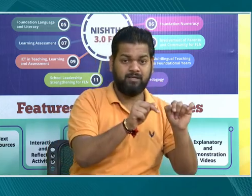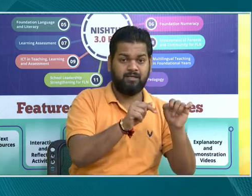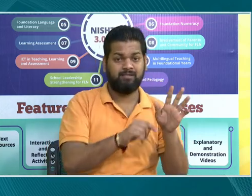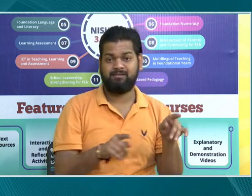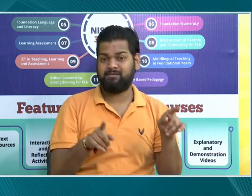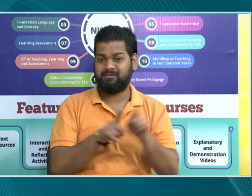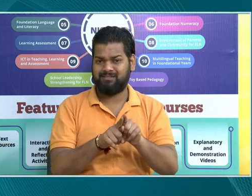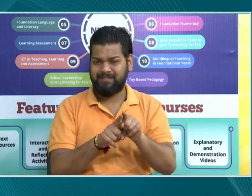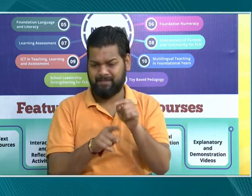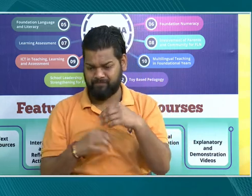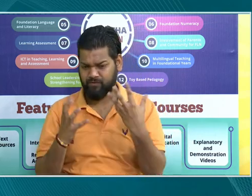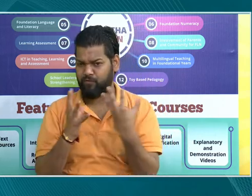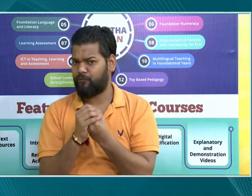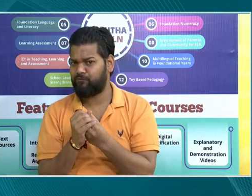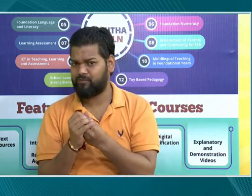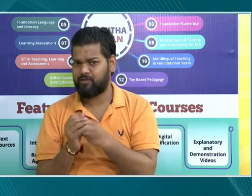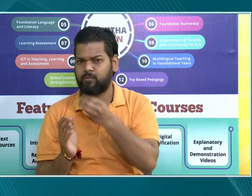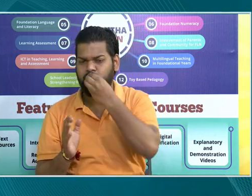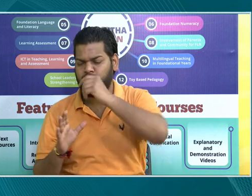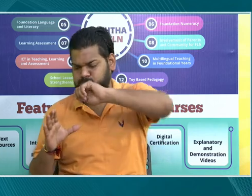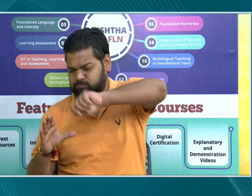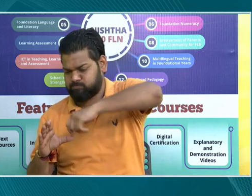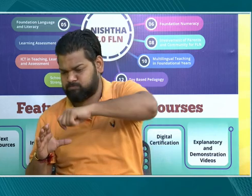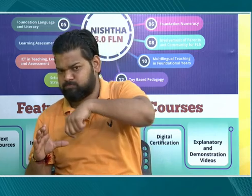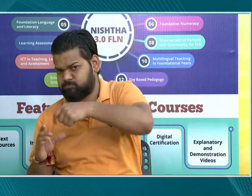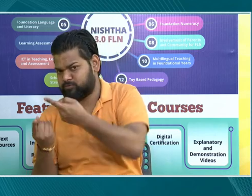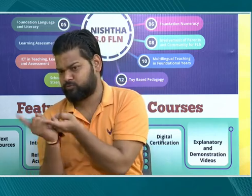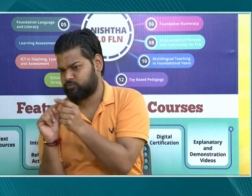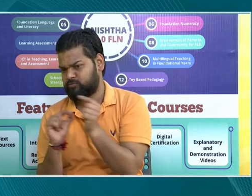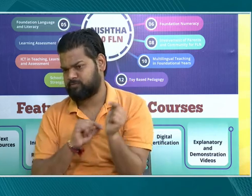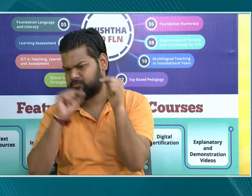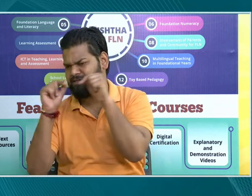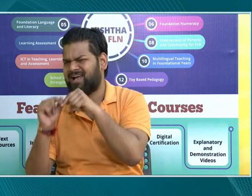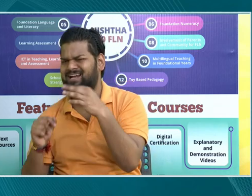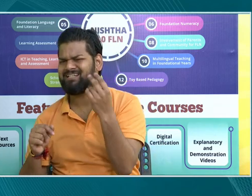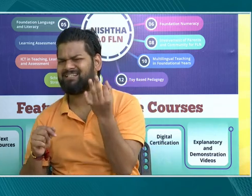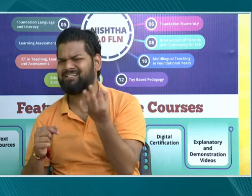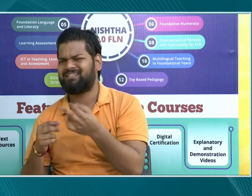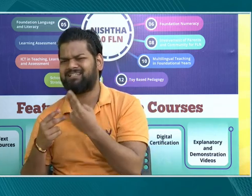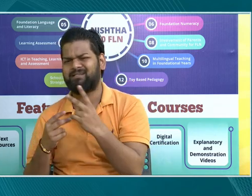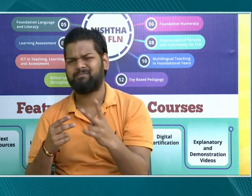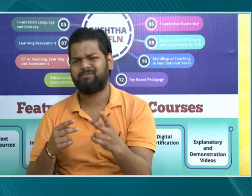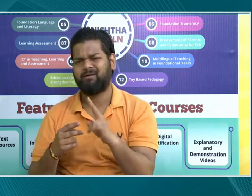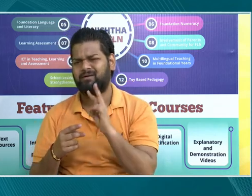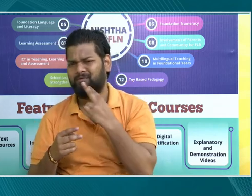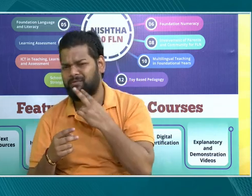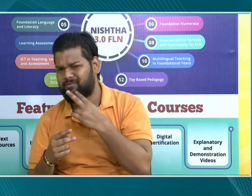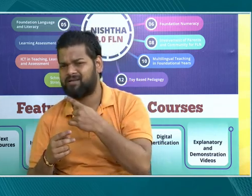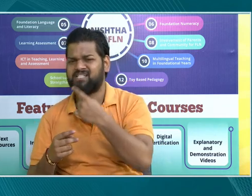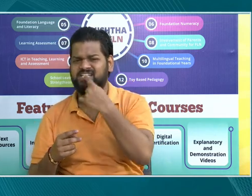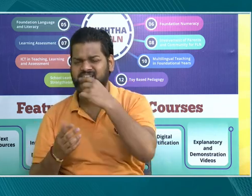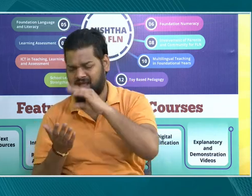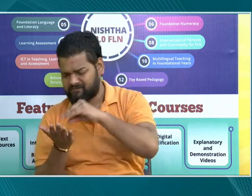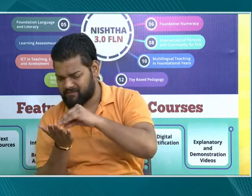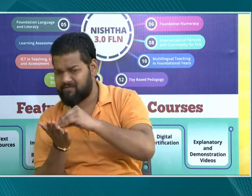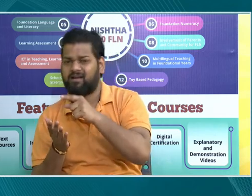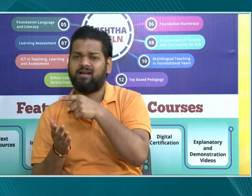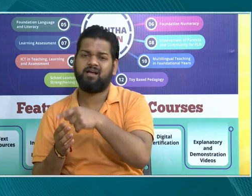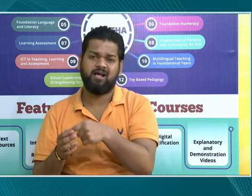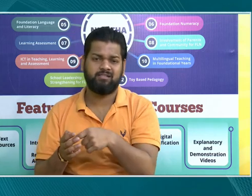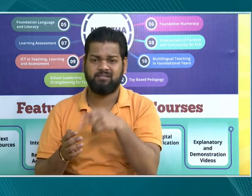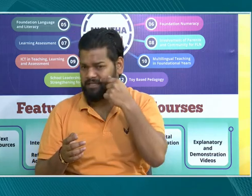usme different ingredient add karke kuch na ek naya product, koi sabzi, palak paneer, chana, we make. But only